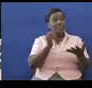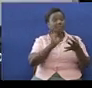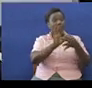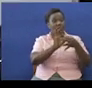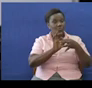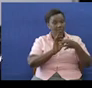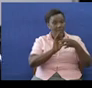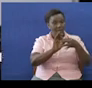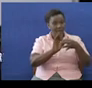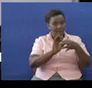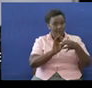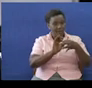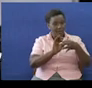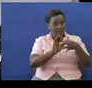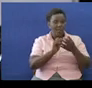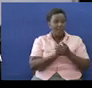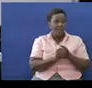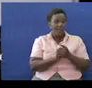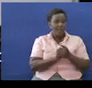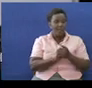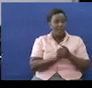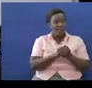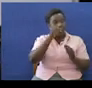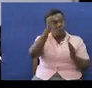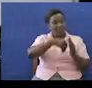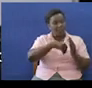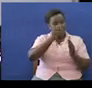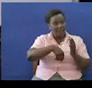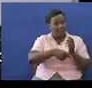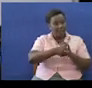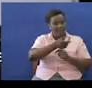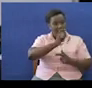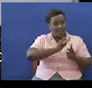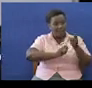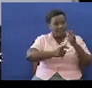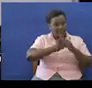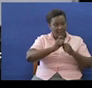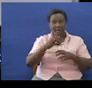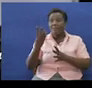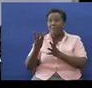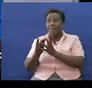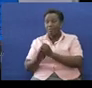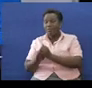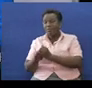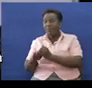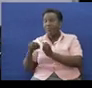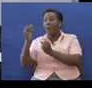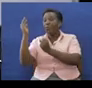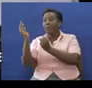normally influence the relationship through water drilling and